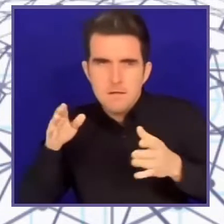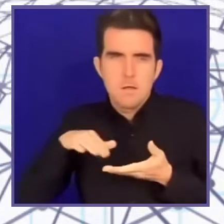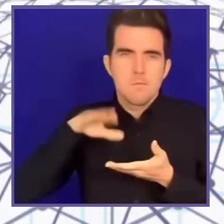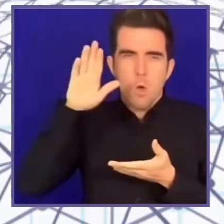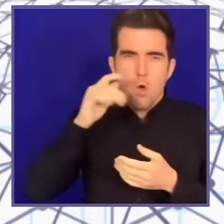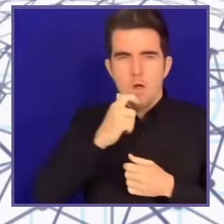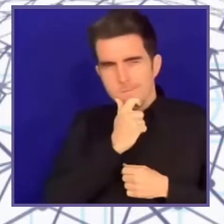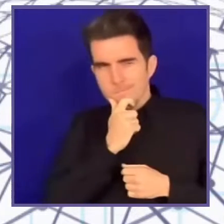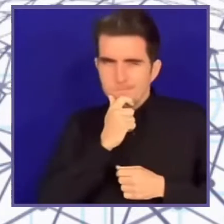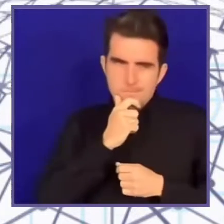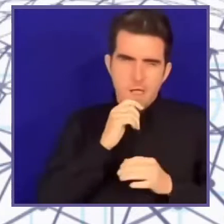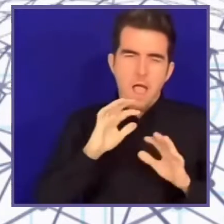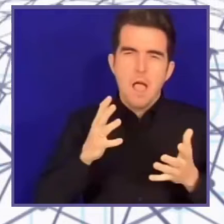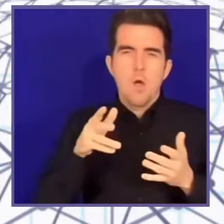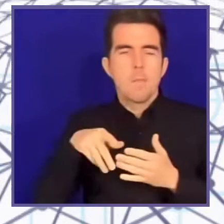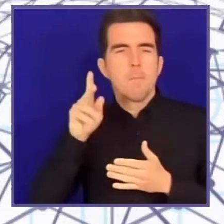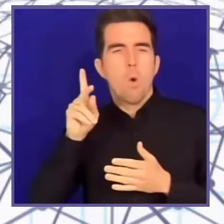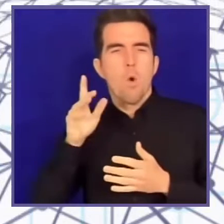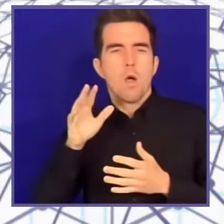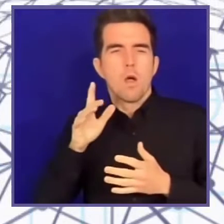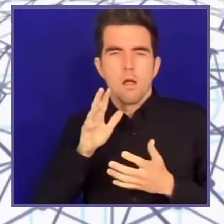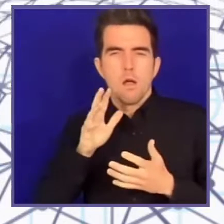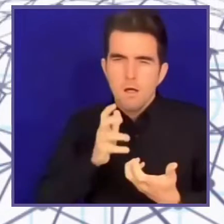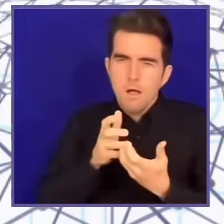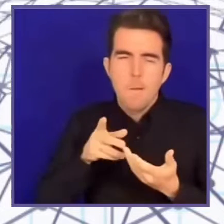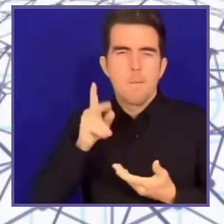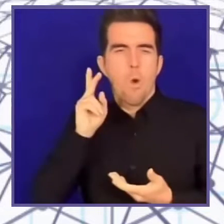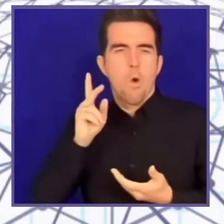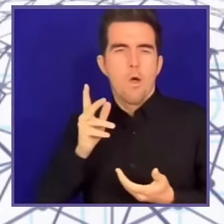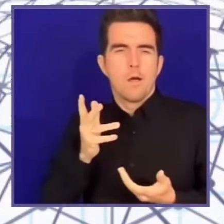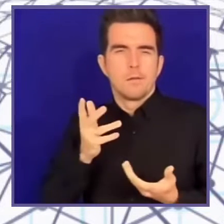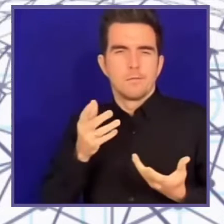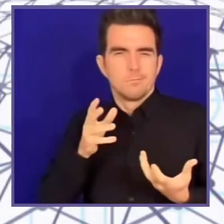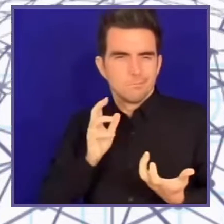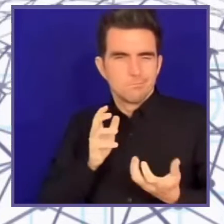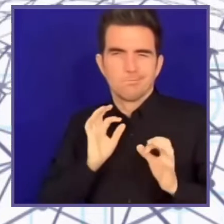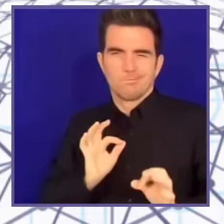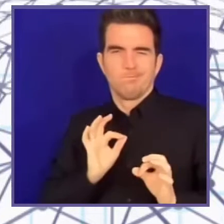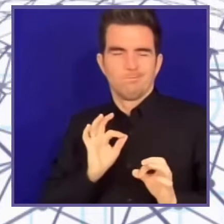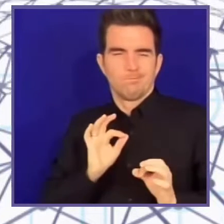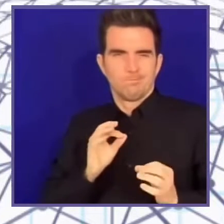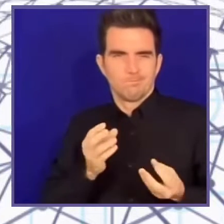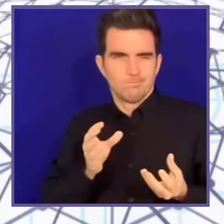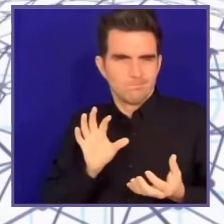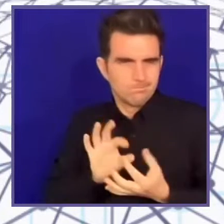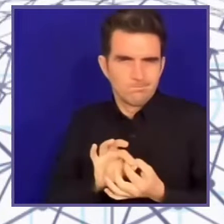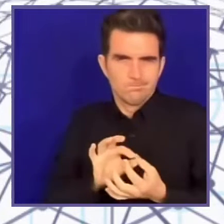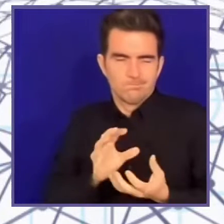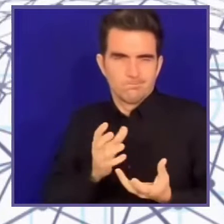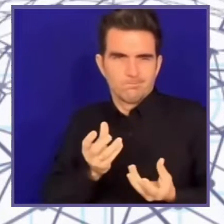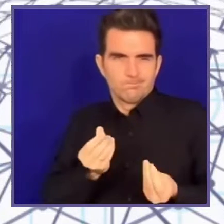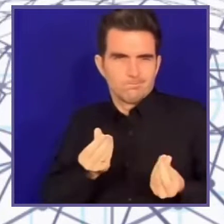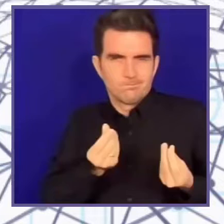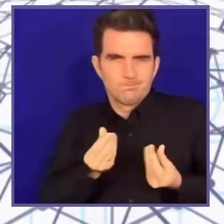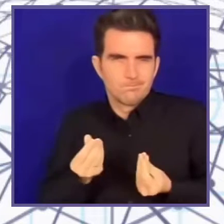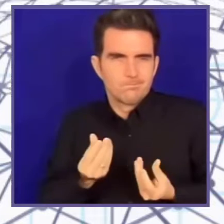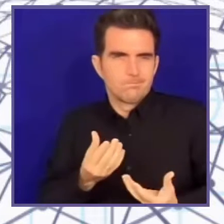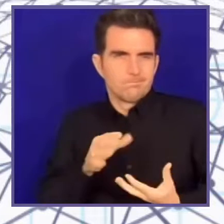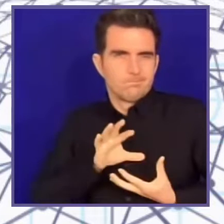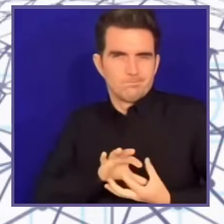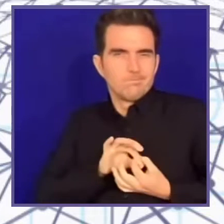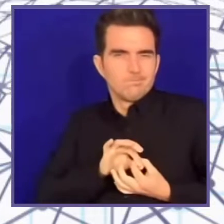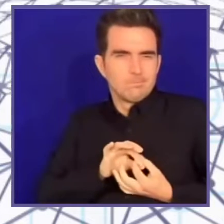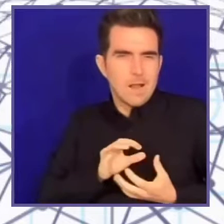the appropriate device can make a difference. So we want to influence policymakers with this kind of